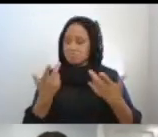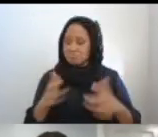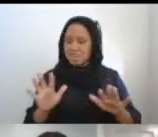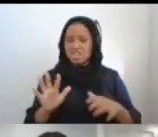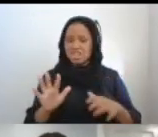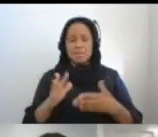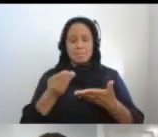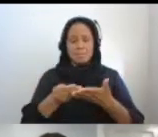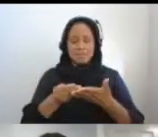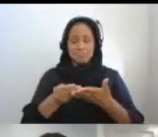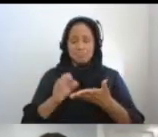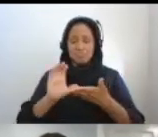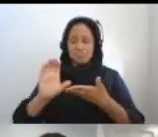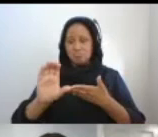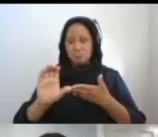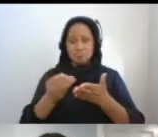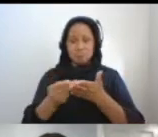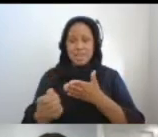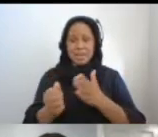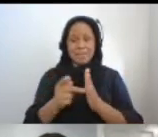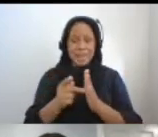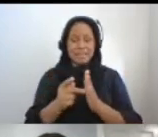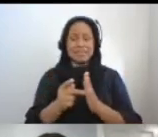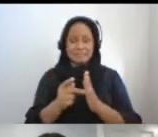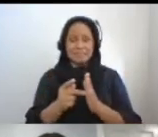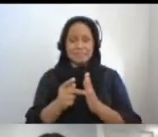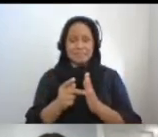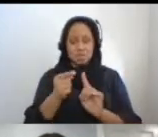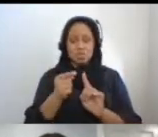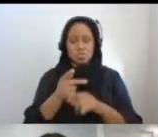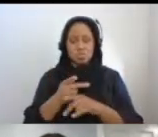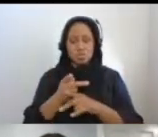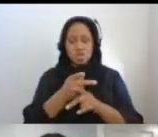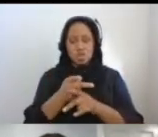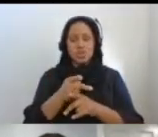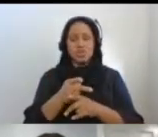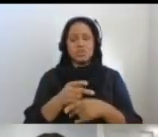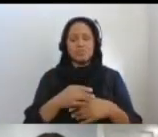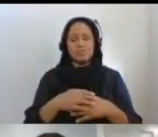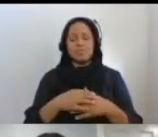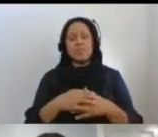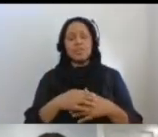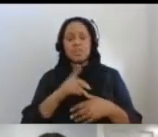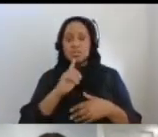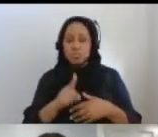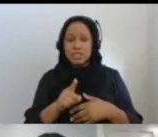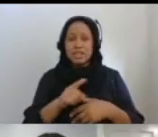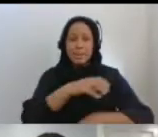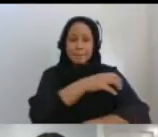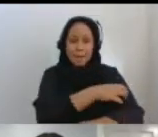your money for paying that person to look over your cared one. So it's a really, really, really